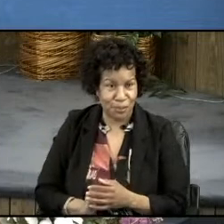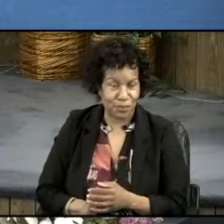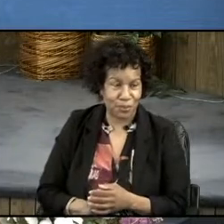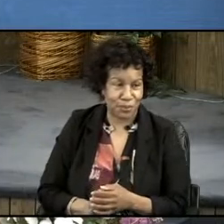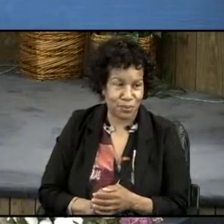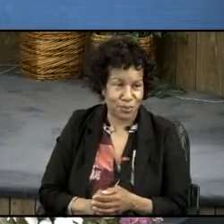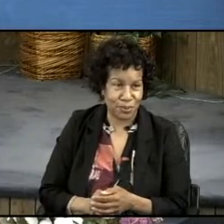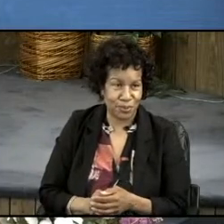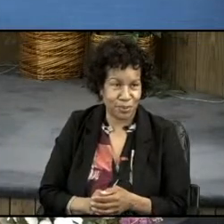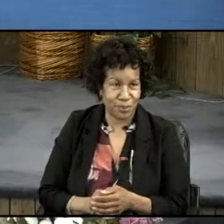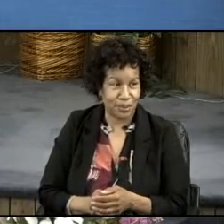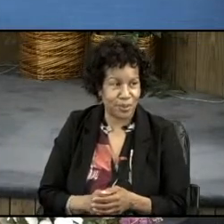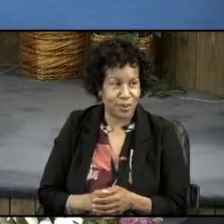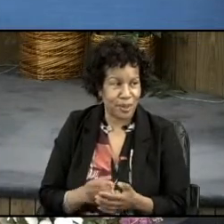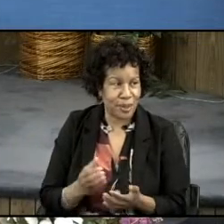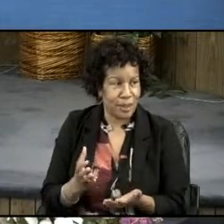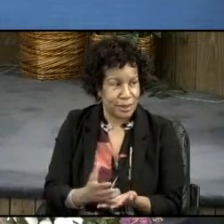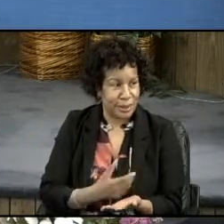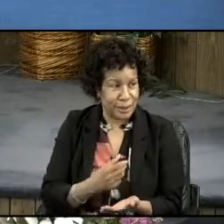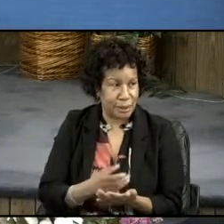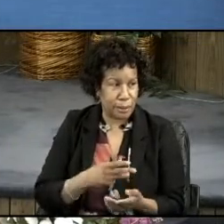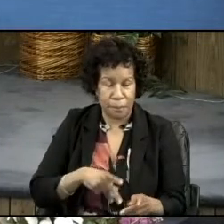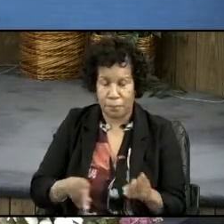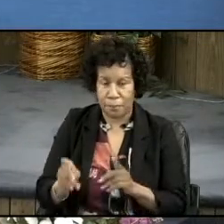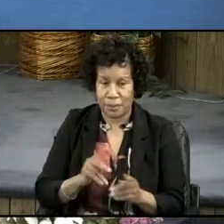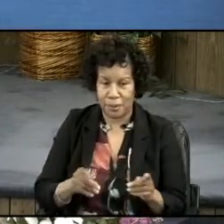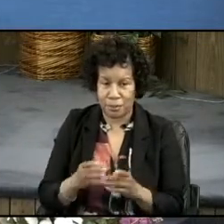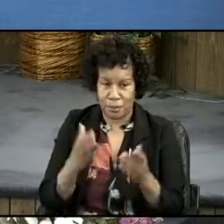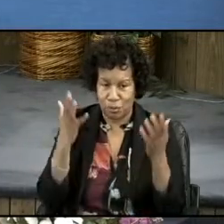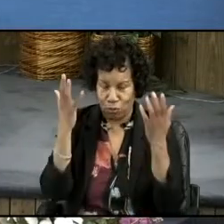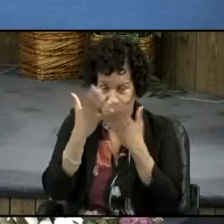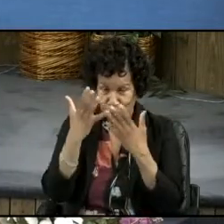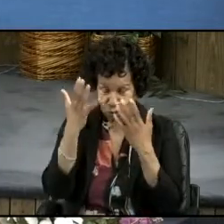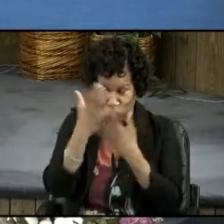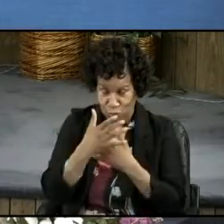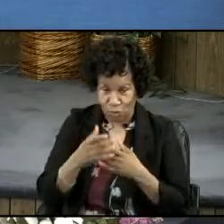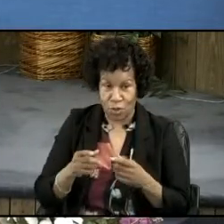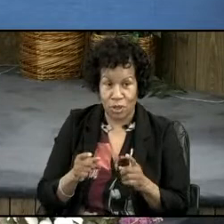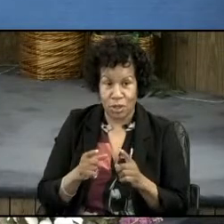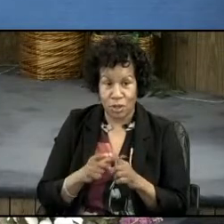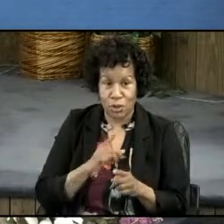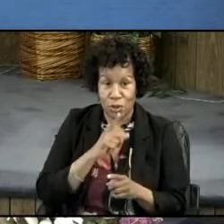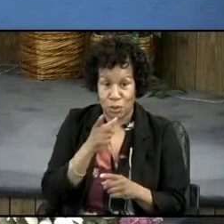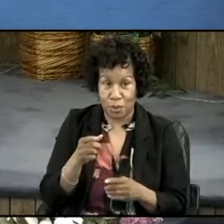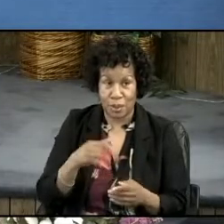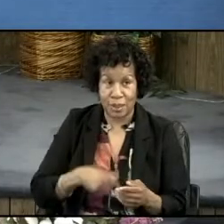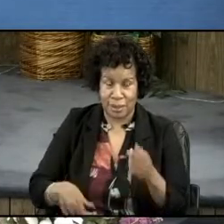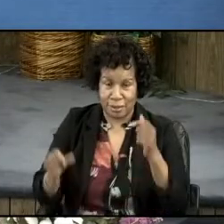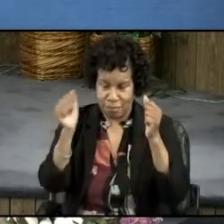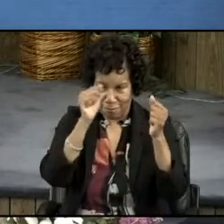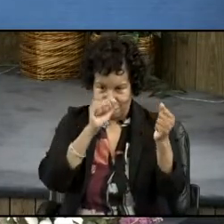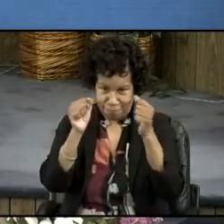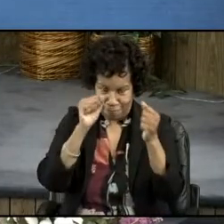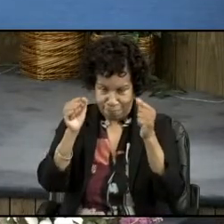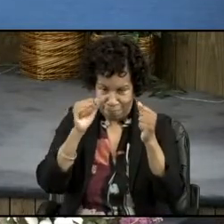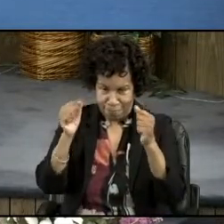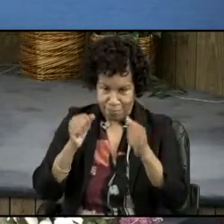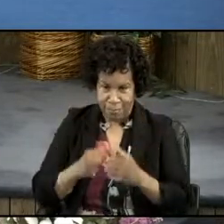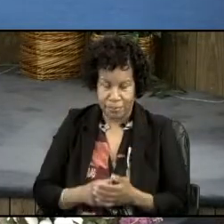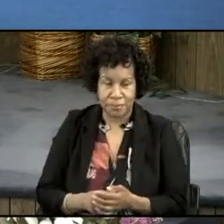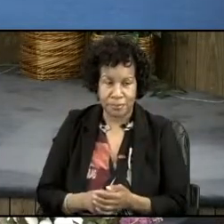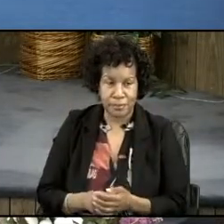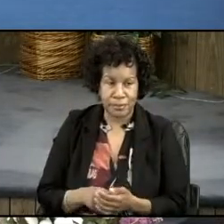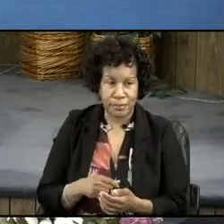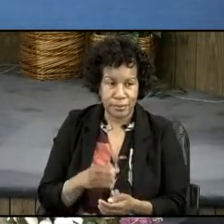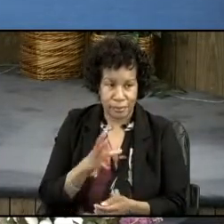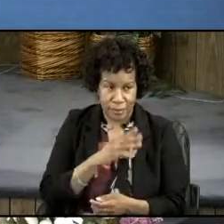to not be in the army. They'd rather be baking a cake. And yet they are out here fighting for their lives and their heart